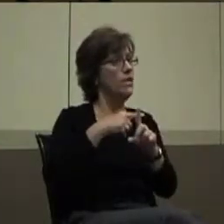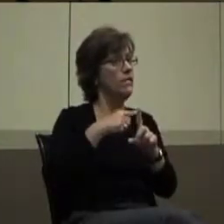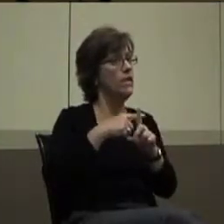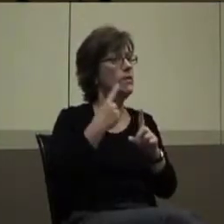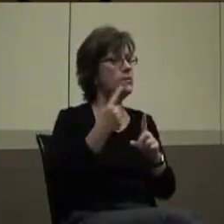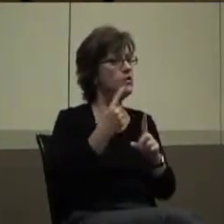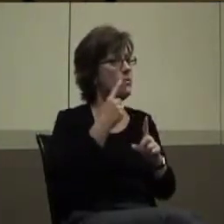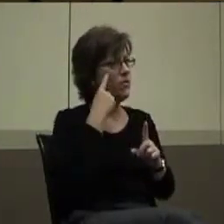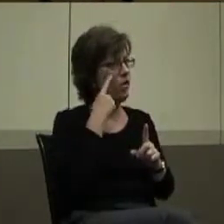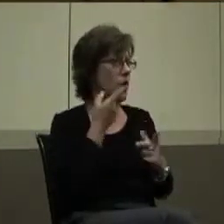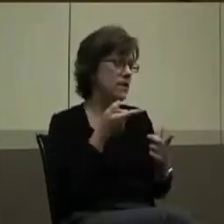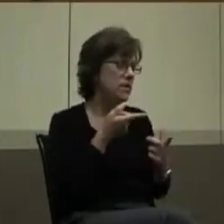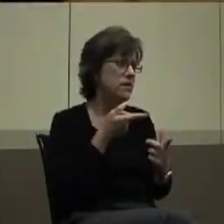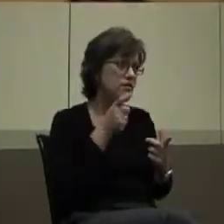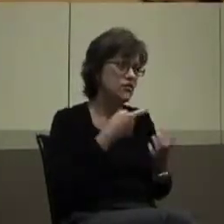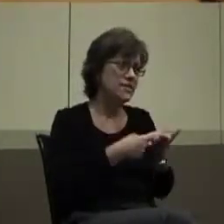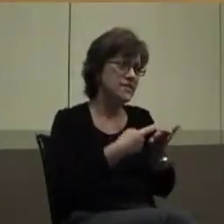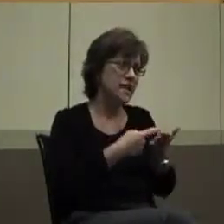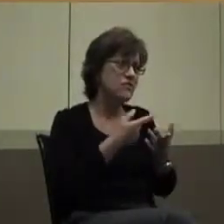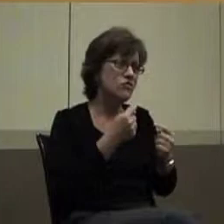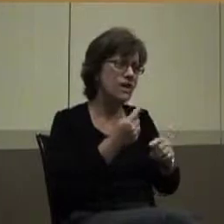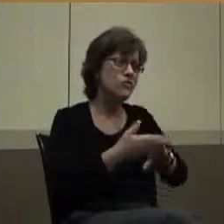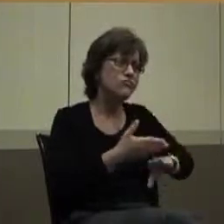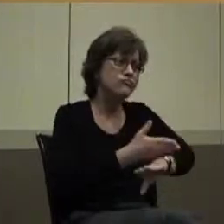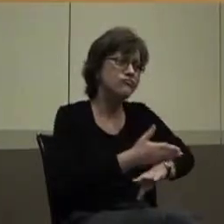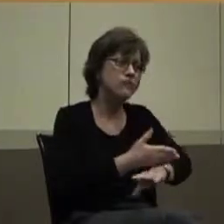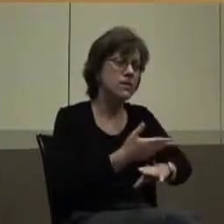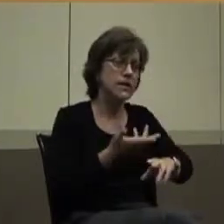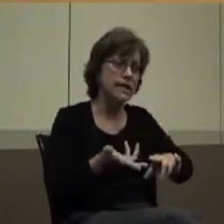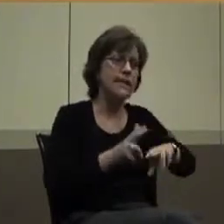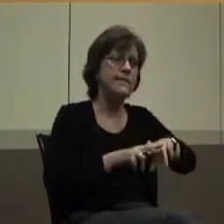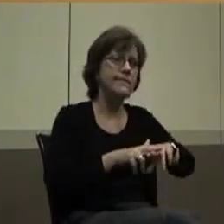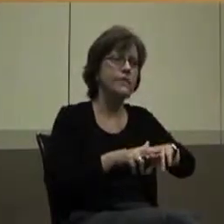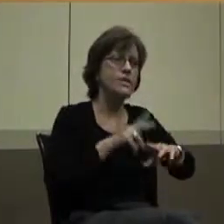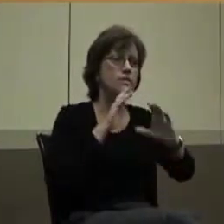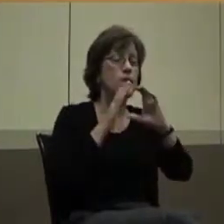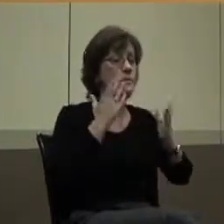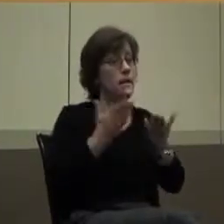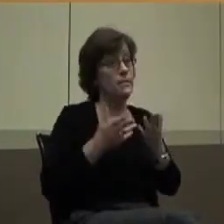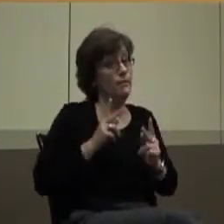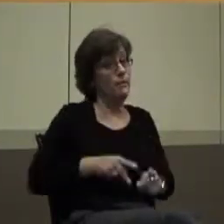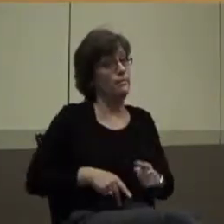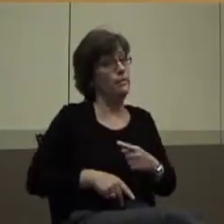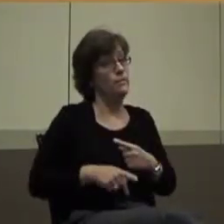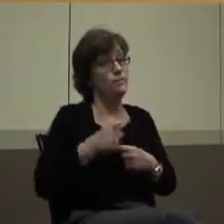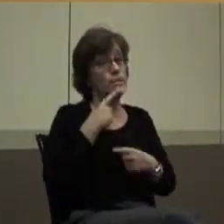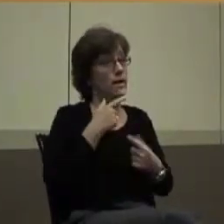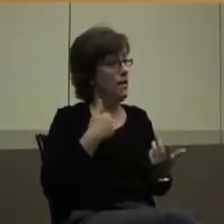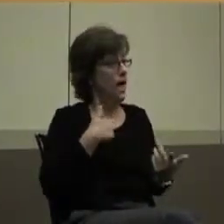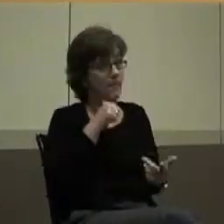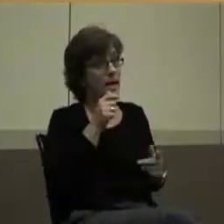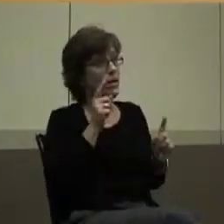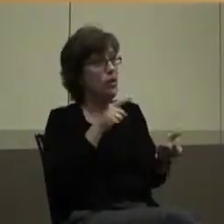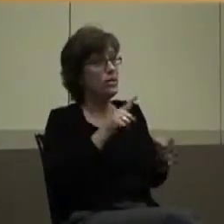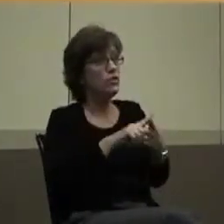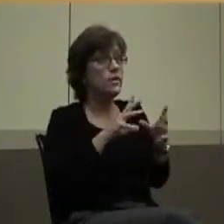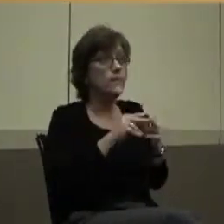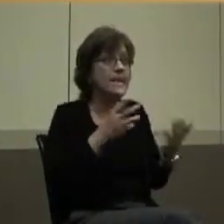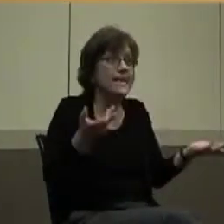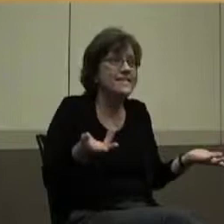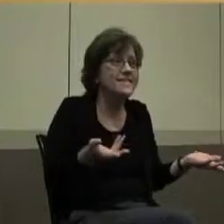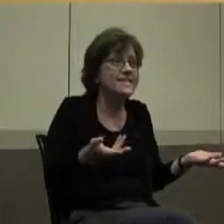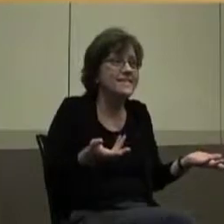addressed as something that would make us better. Increased communication. It could have been that person who was saying, I'm not at these